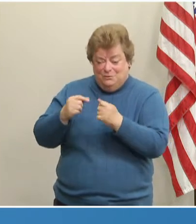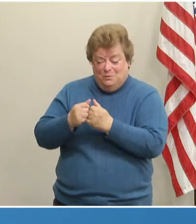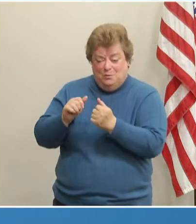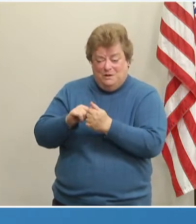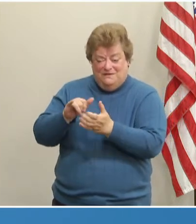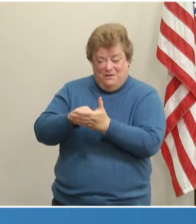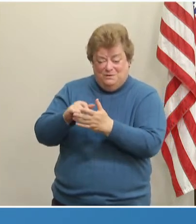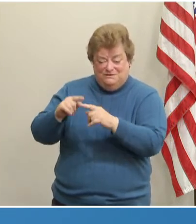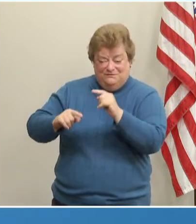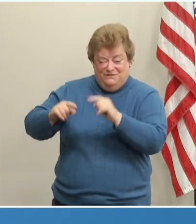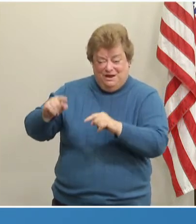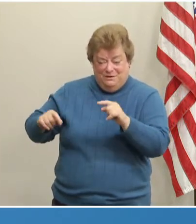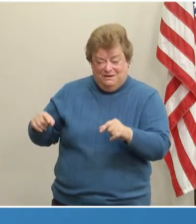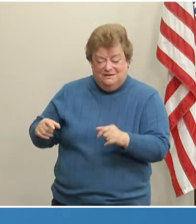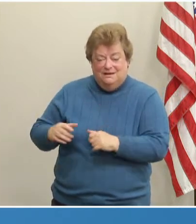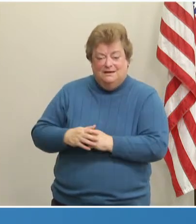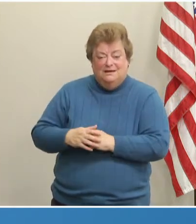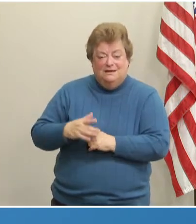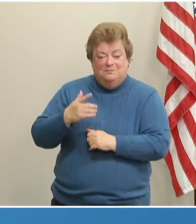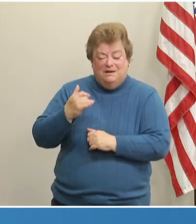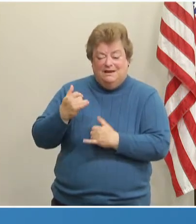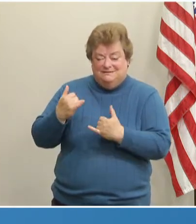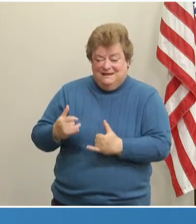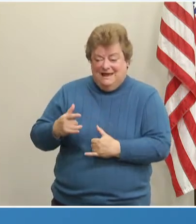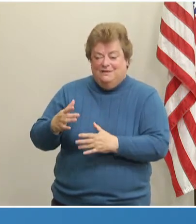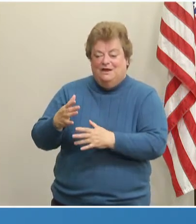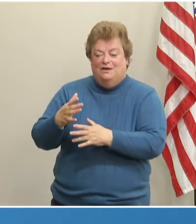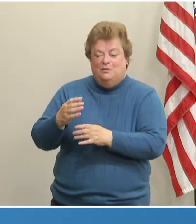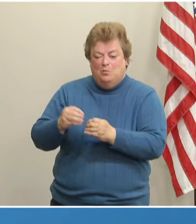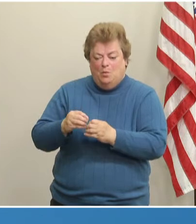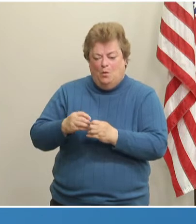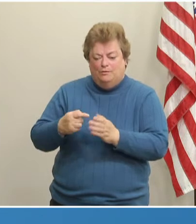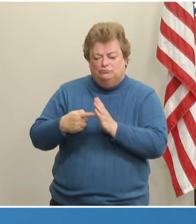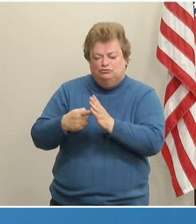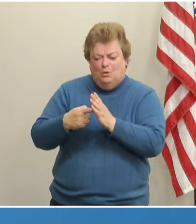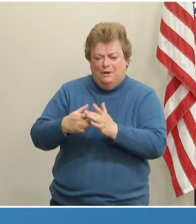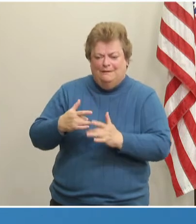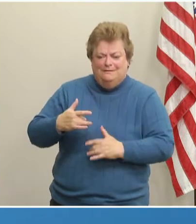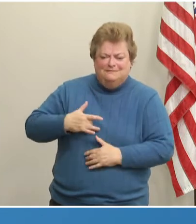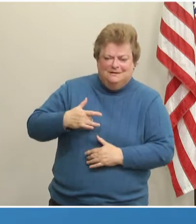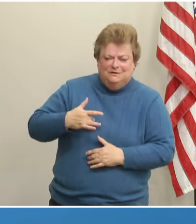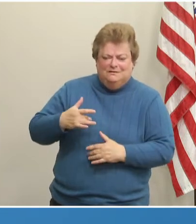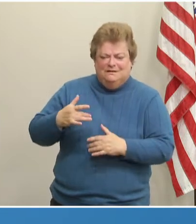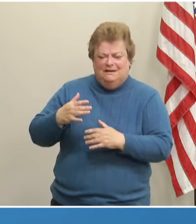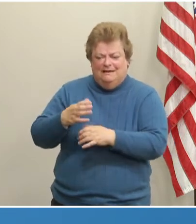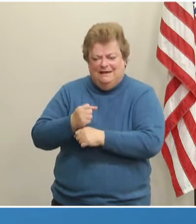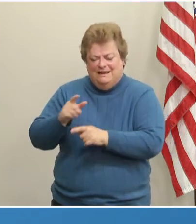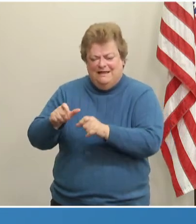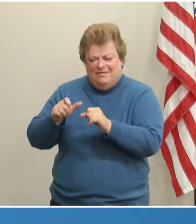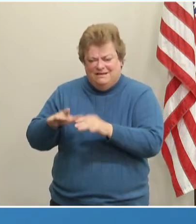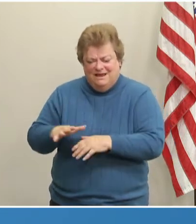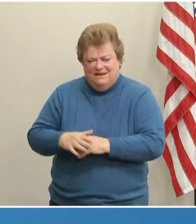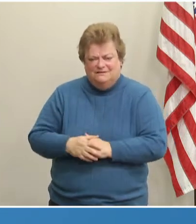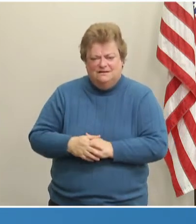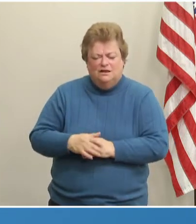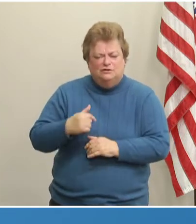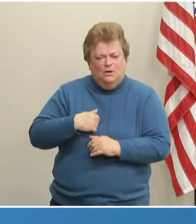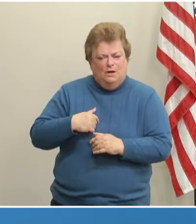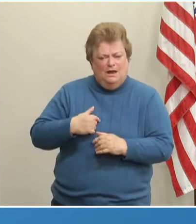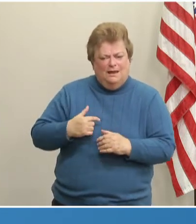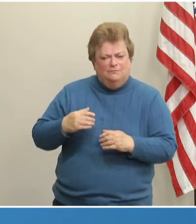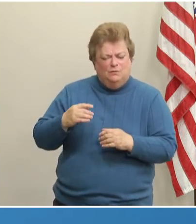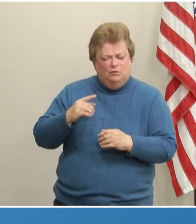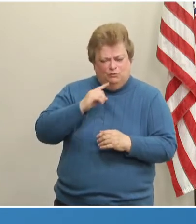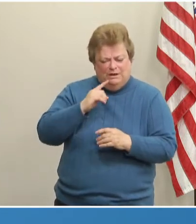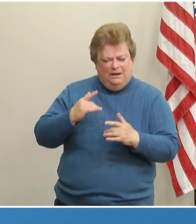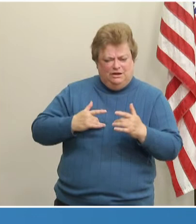cases because people are more symptomatic and they're going in and getting tested. So just out of concern for those young people, I really